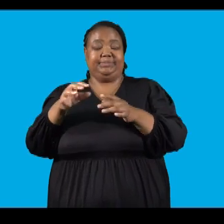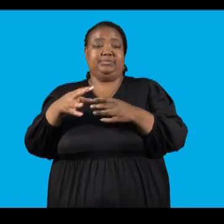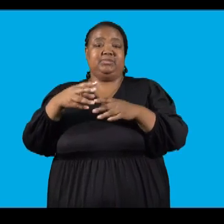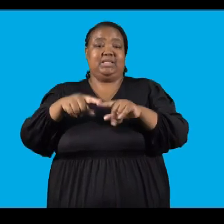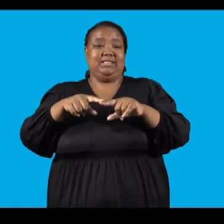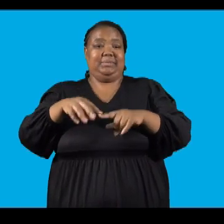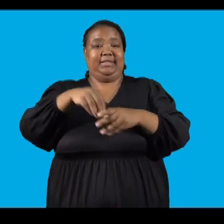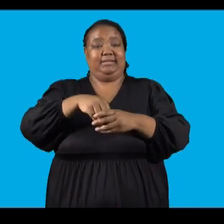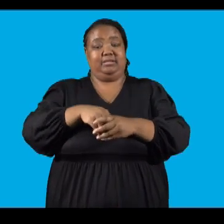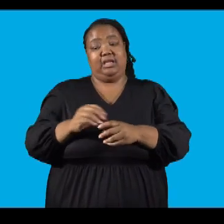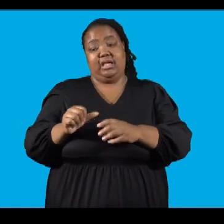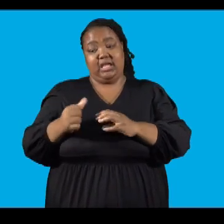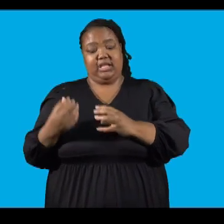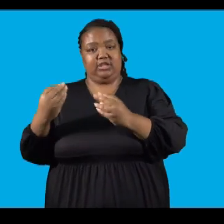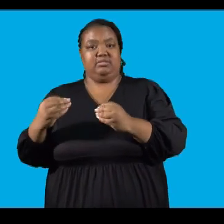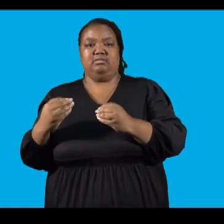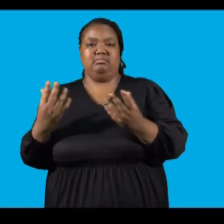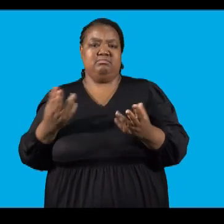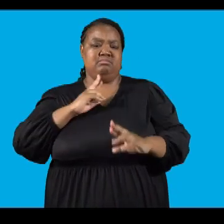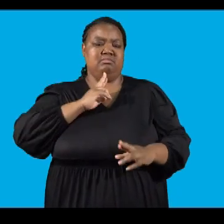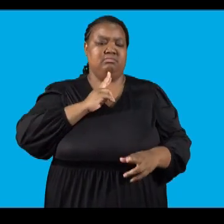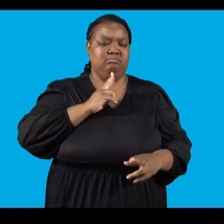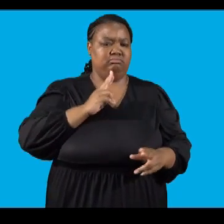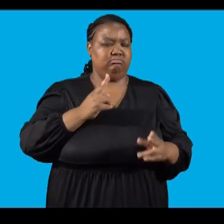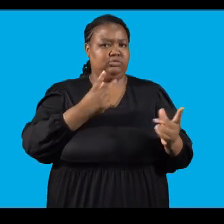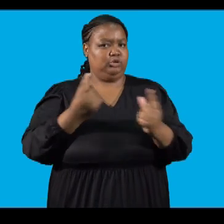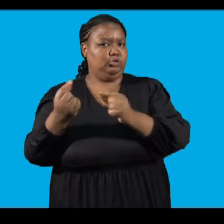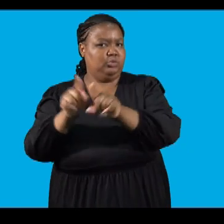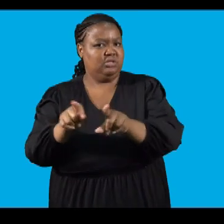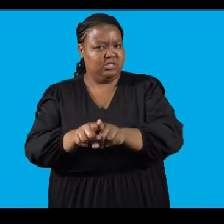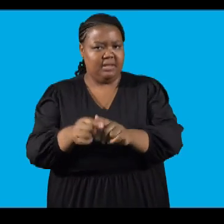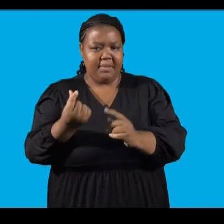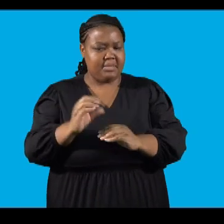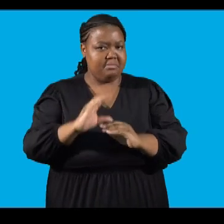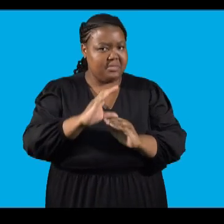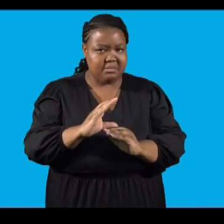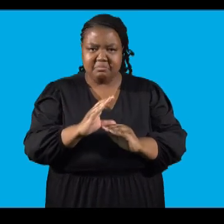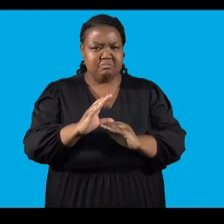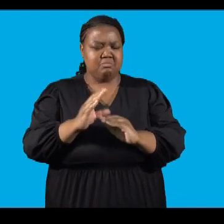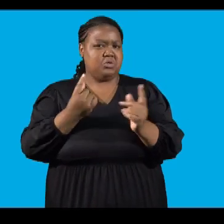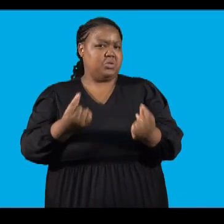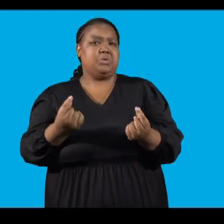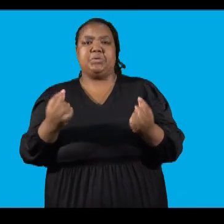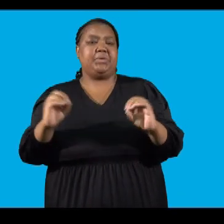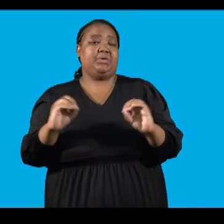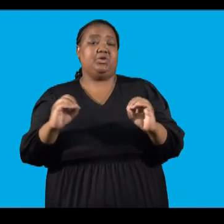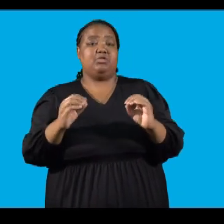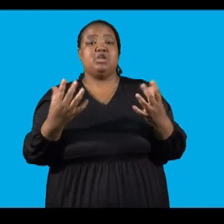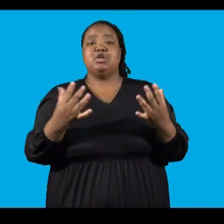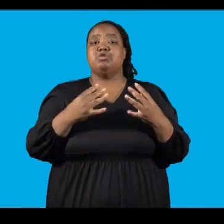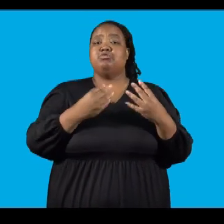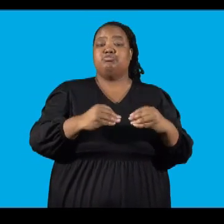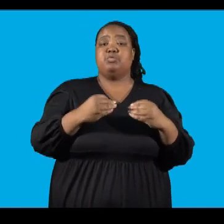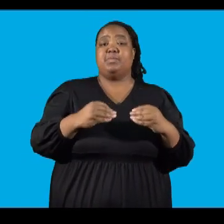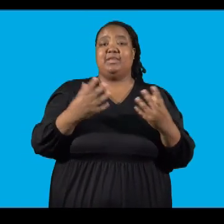the most likelihood is that other firms will not respond by increasing their prices as well. So in so